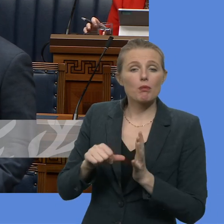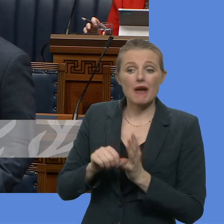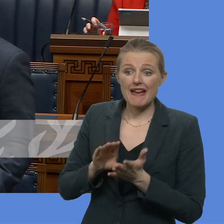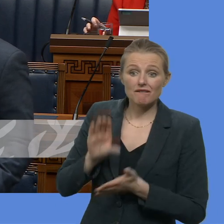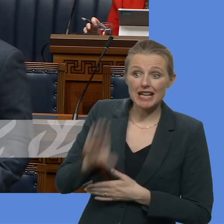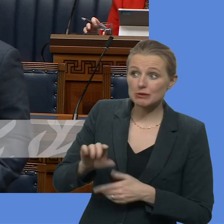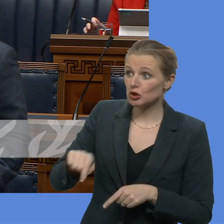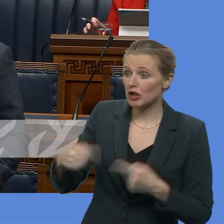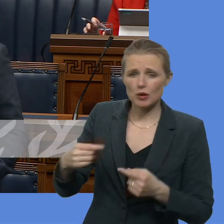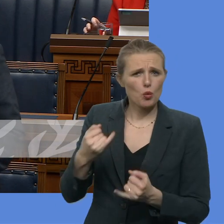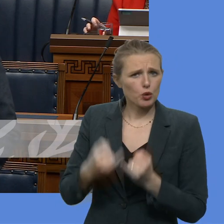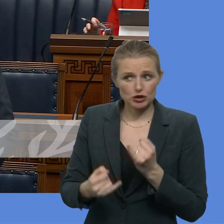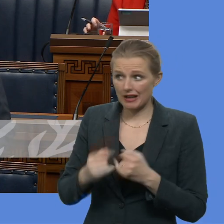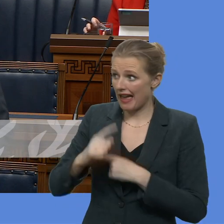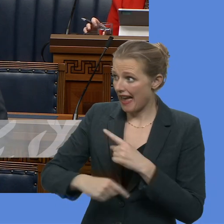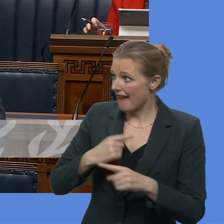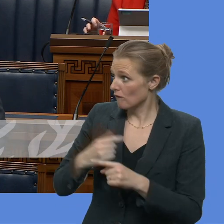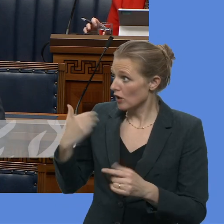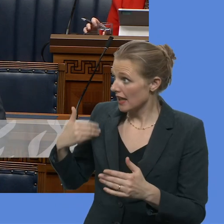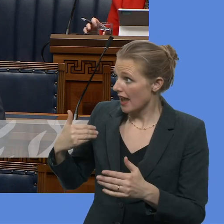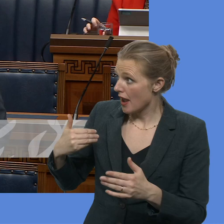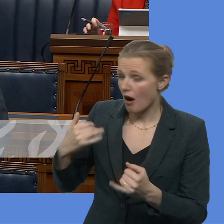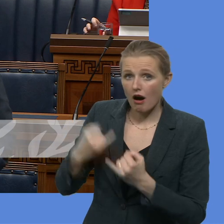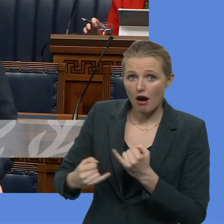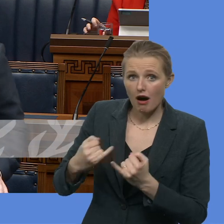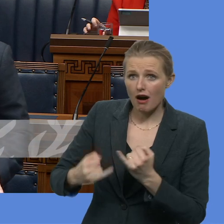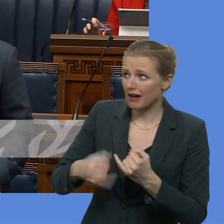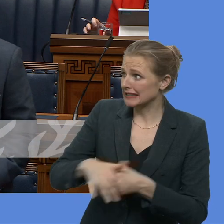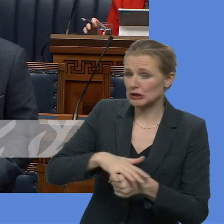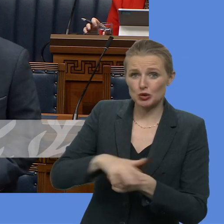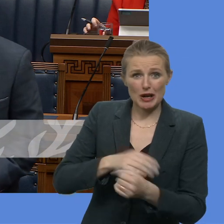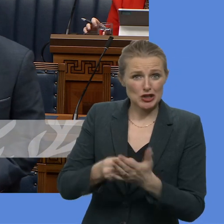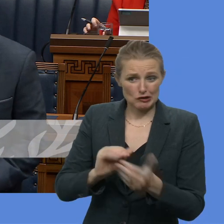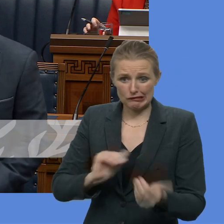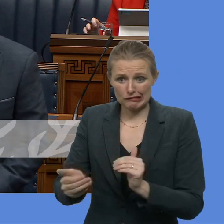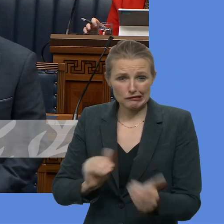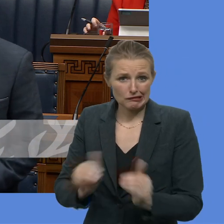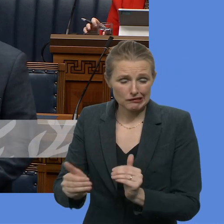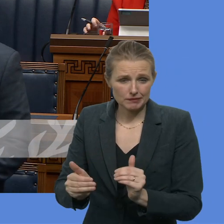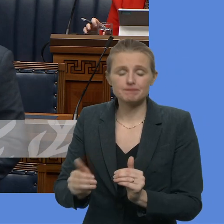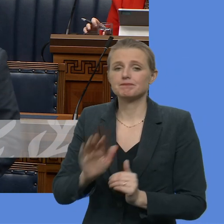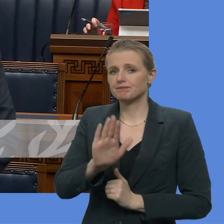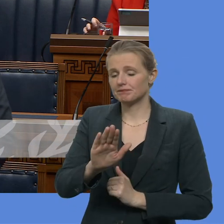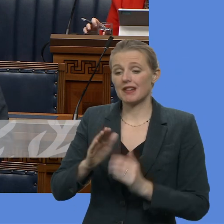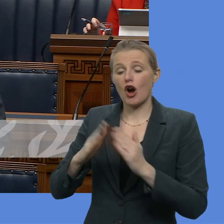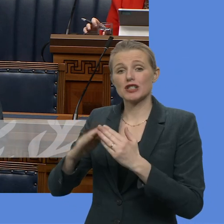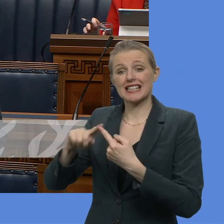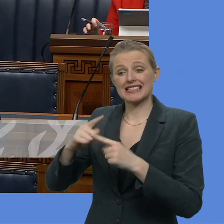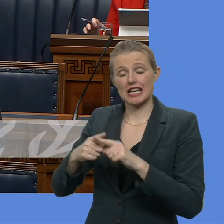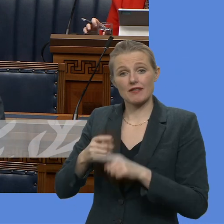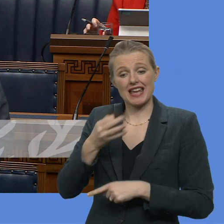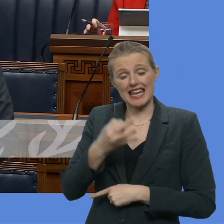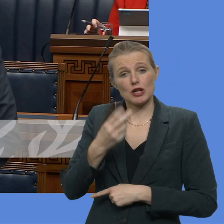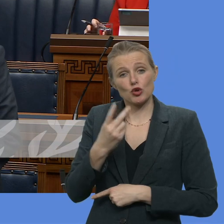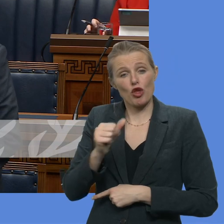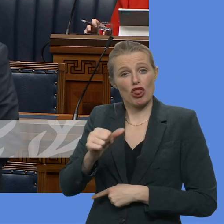worse with every year that passes. So I want to put the housing executives 82,000 homes onto